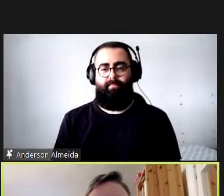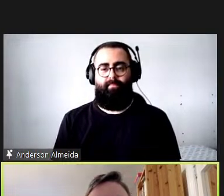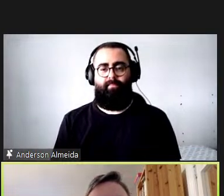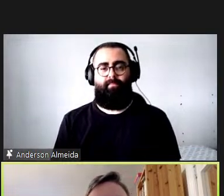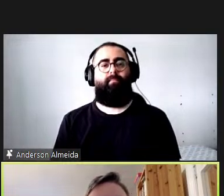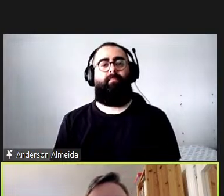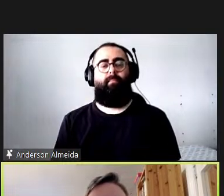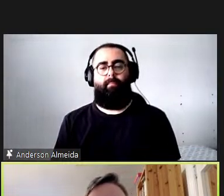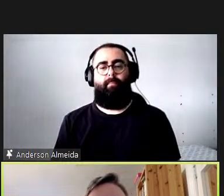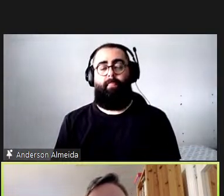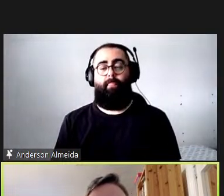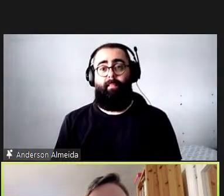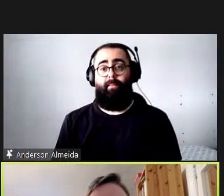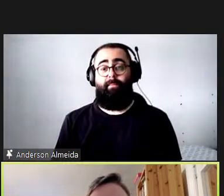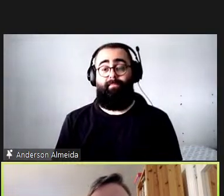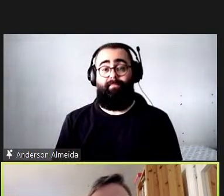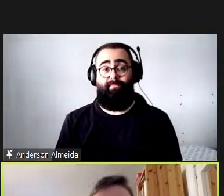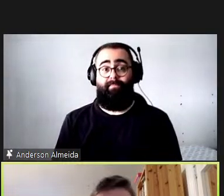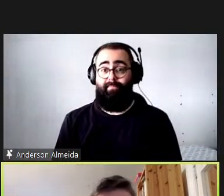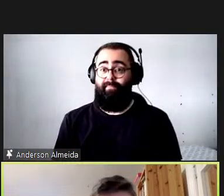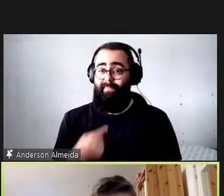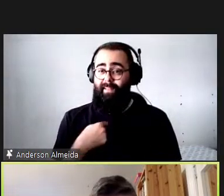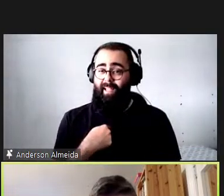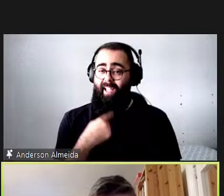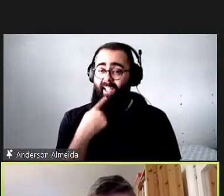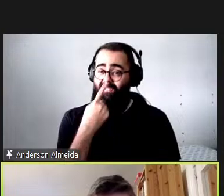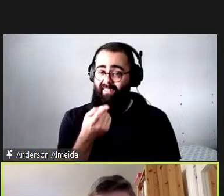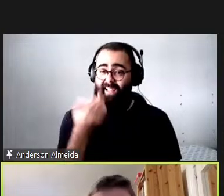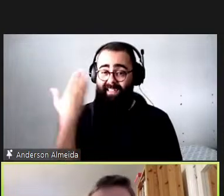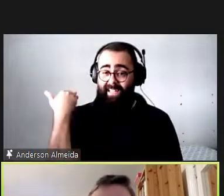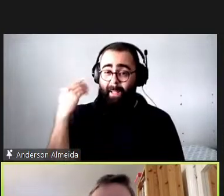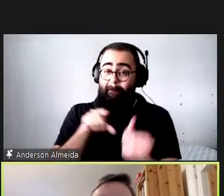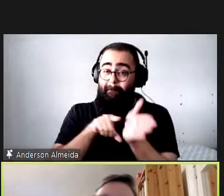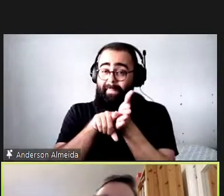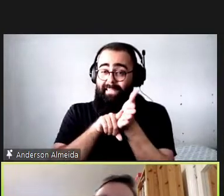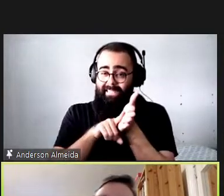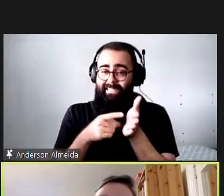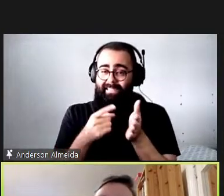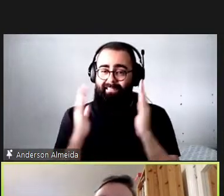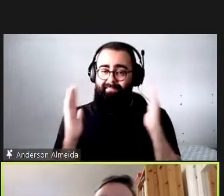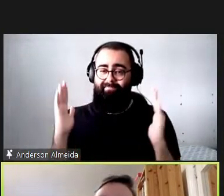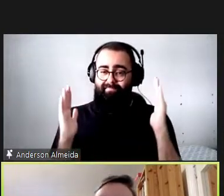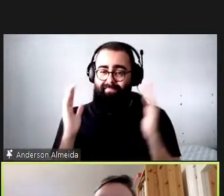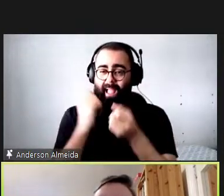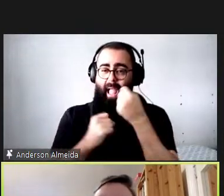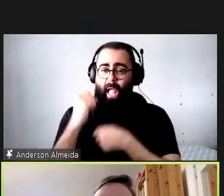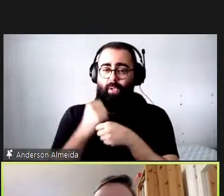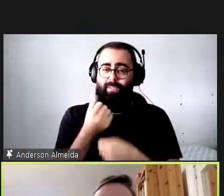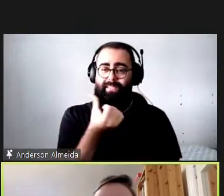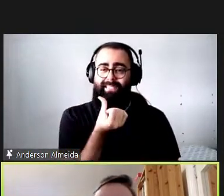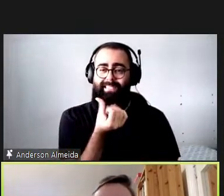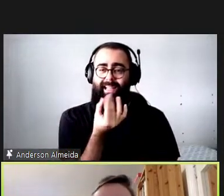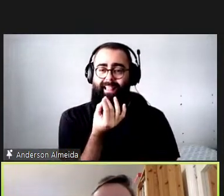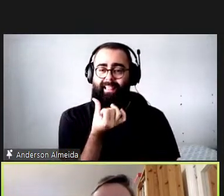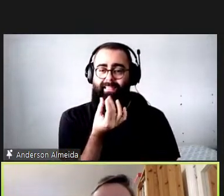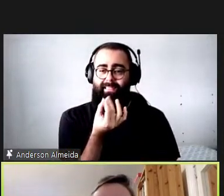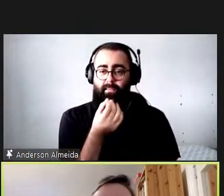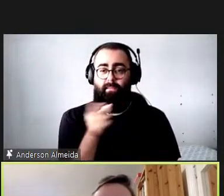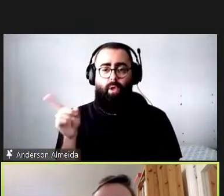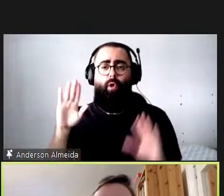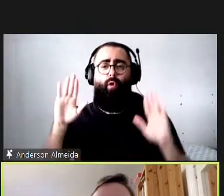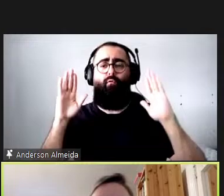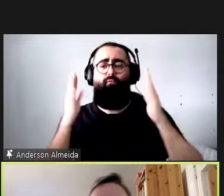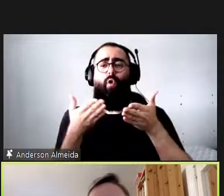That research that I was mentioning before that goes back to the 1960s initially focused